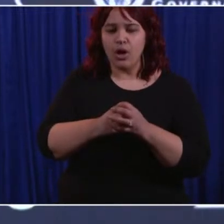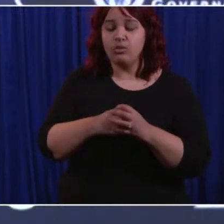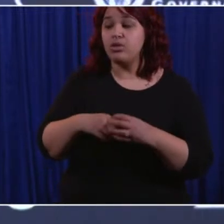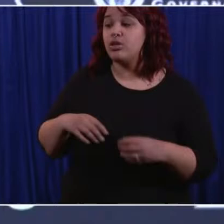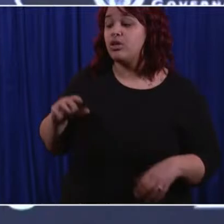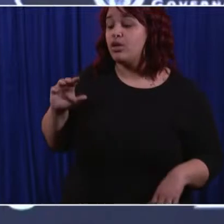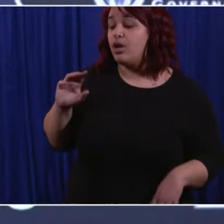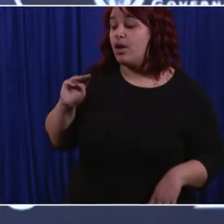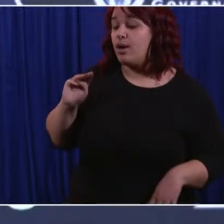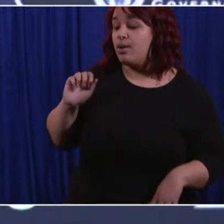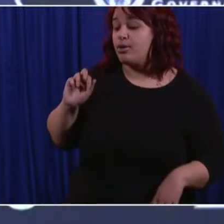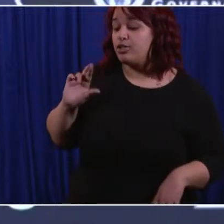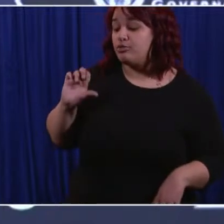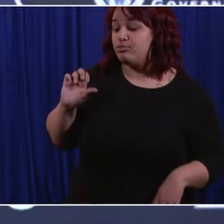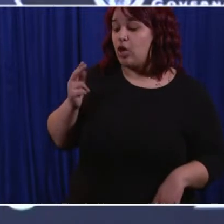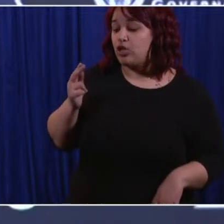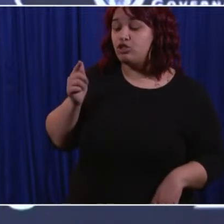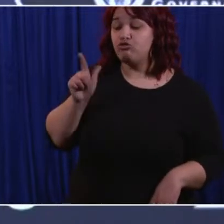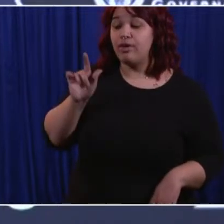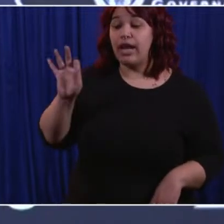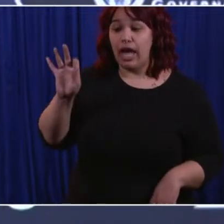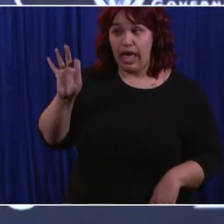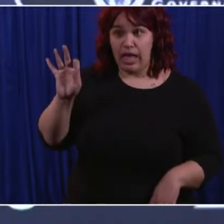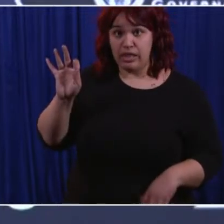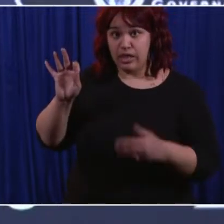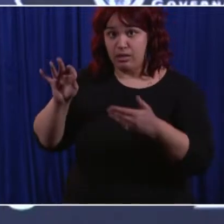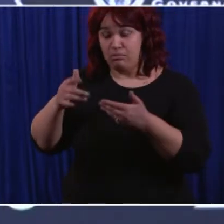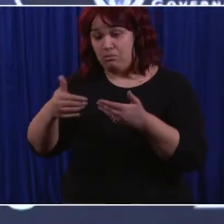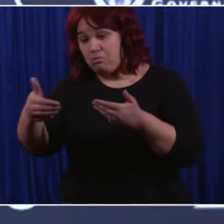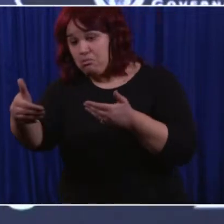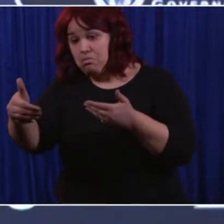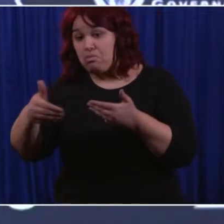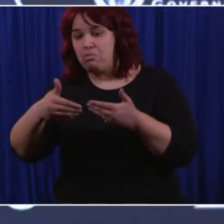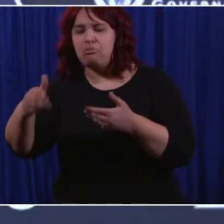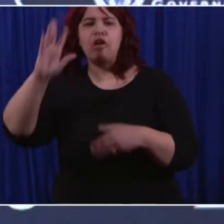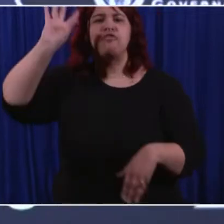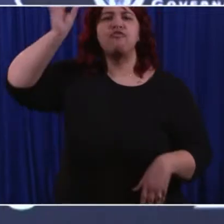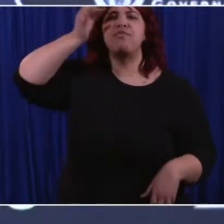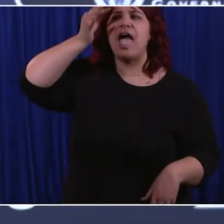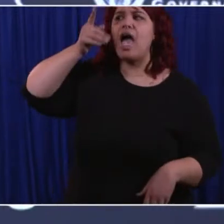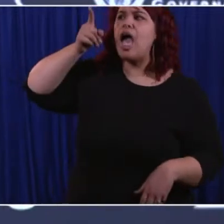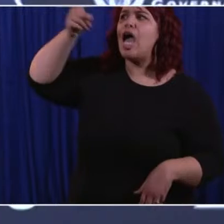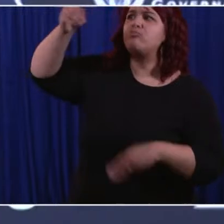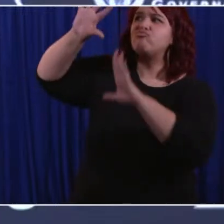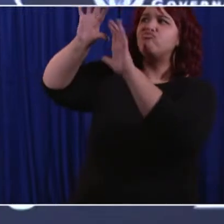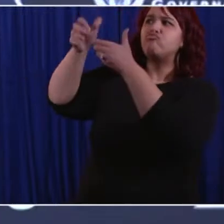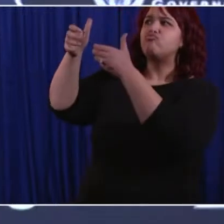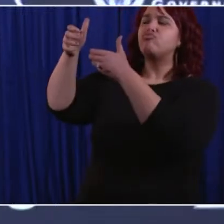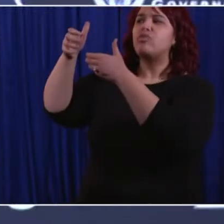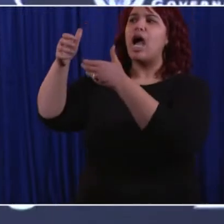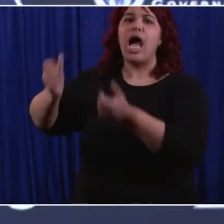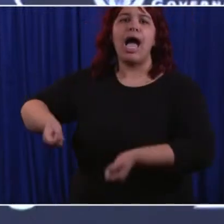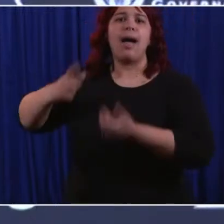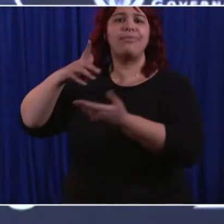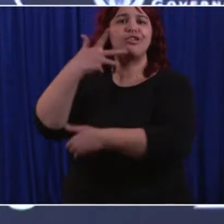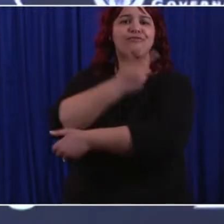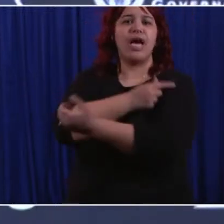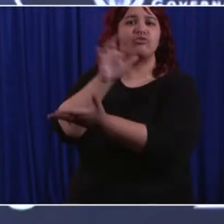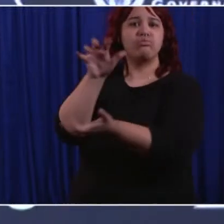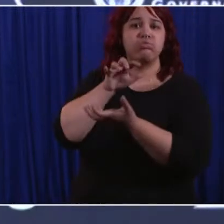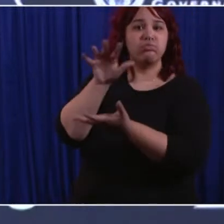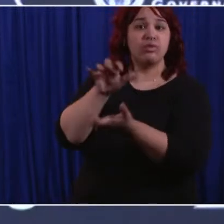29th and tell us, if you know yet, what the feds are saying about vaccine supply after the 29th. You're going to have an